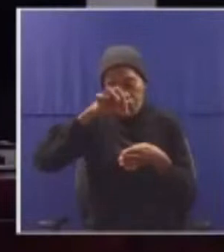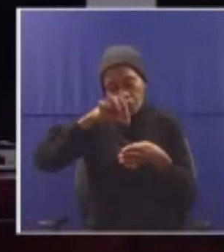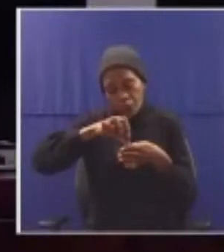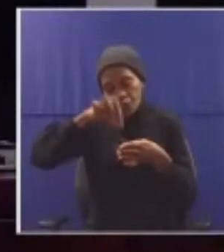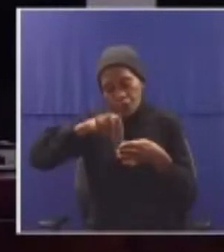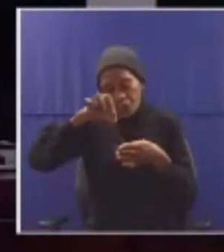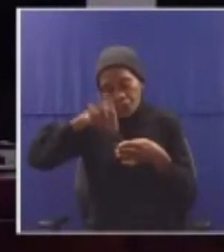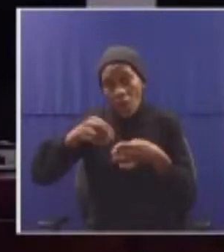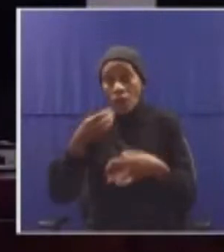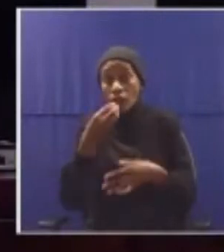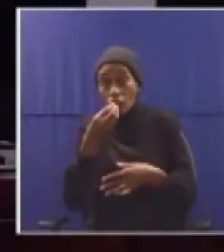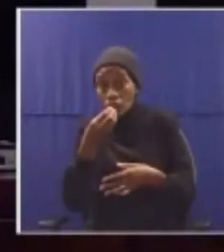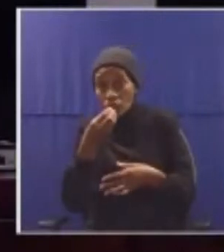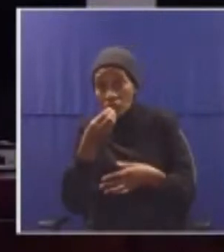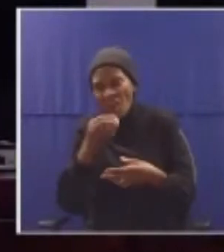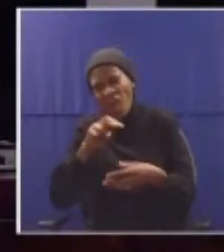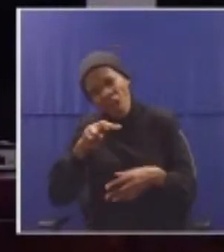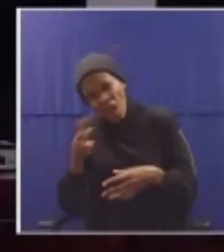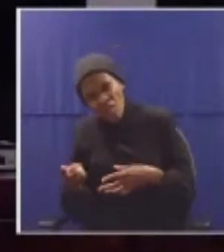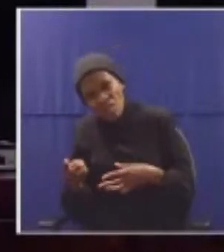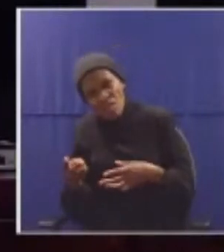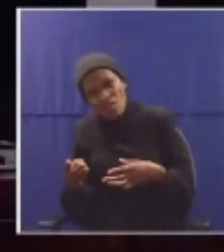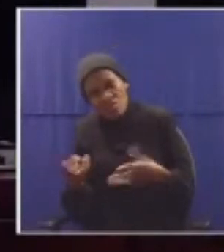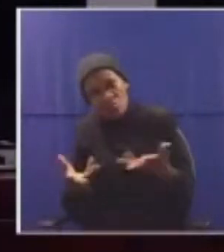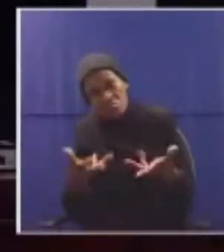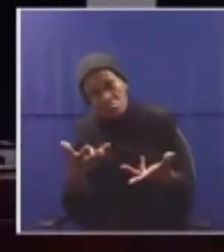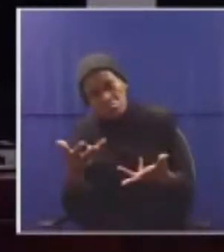other necessary